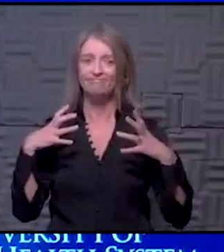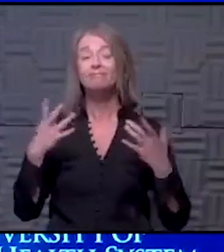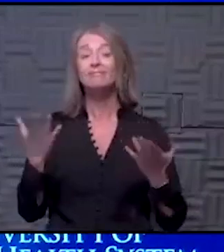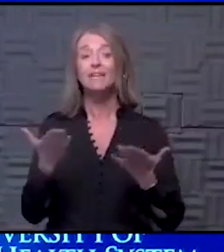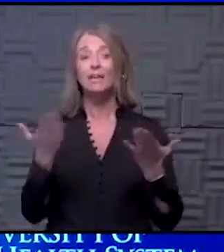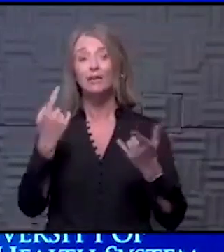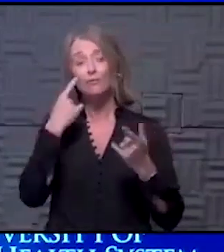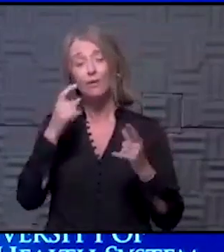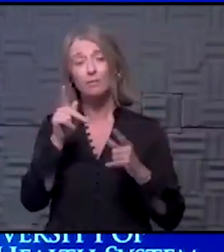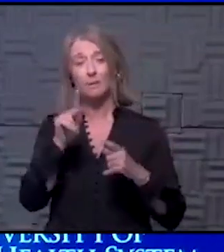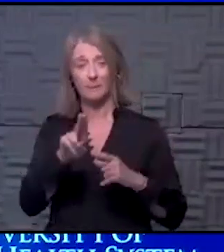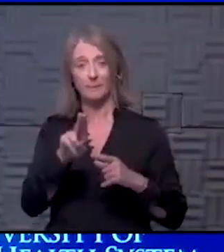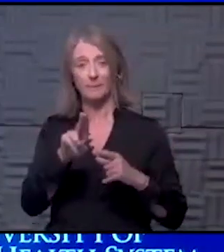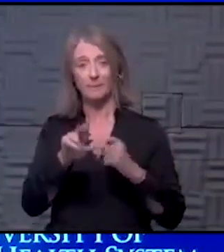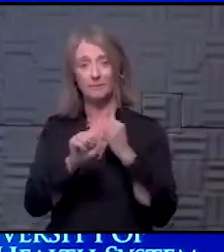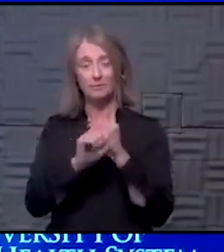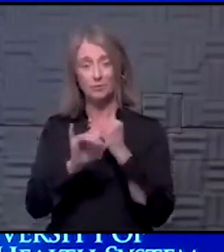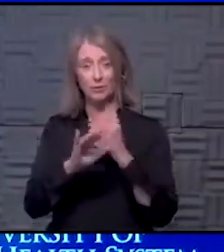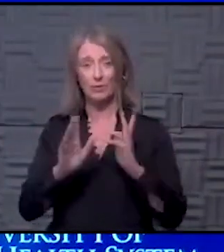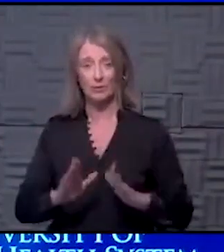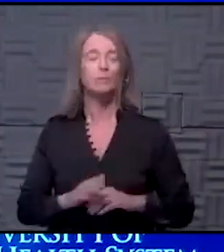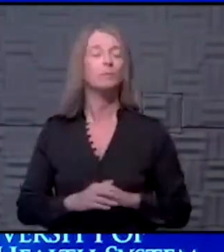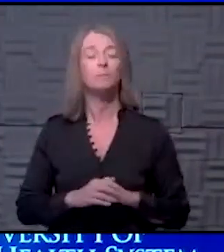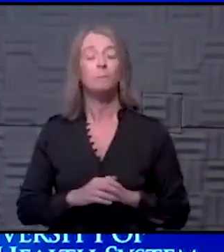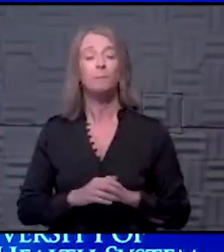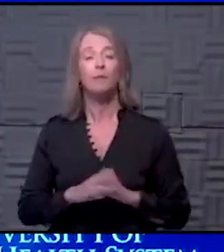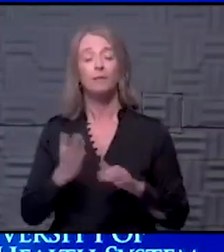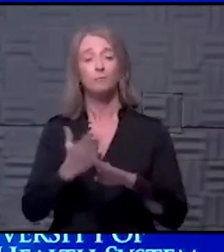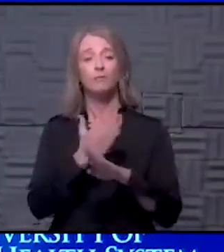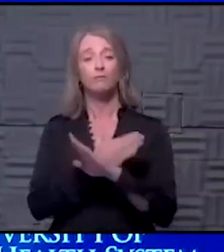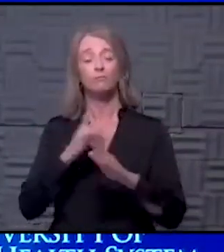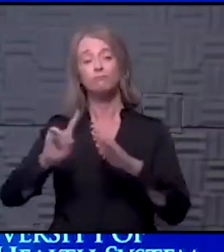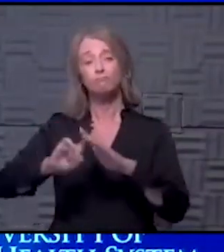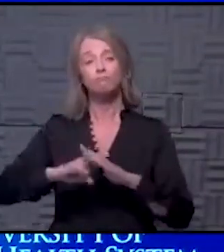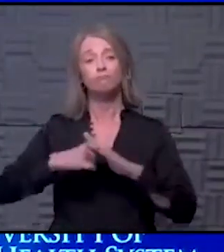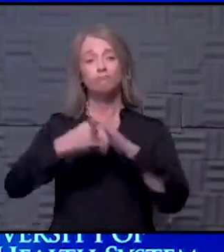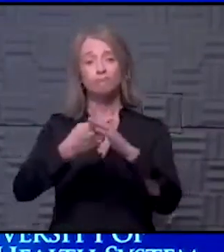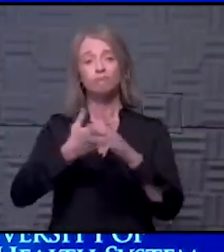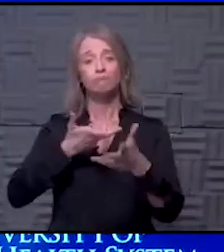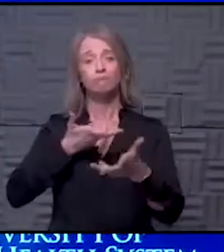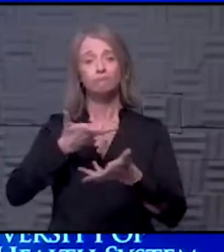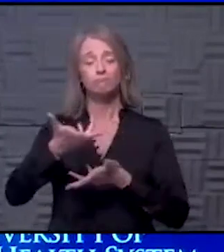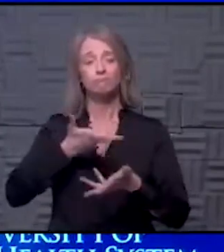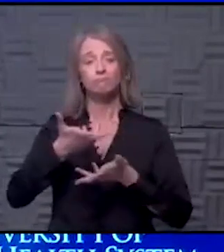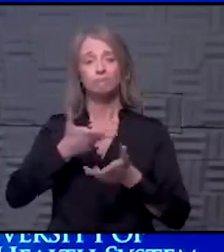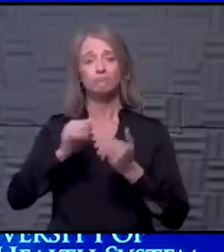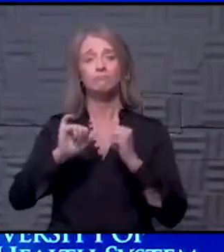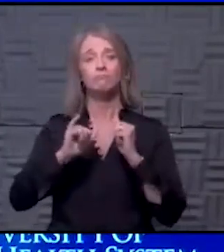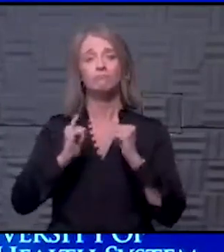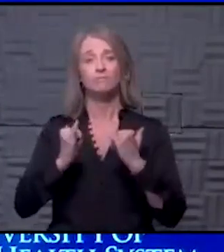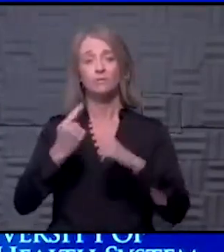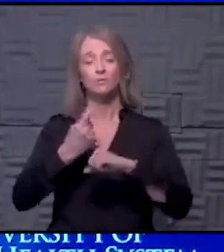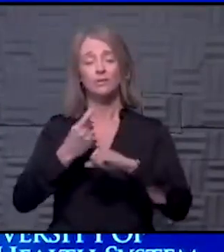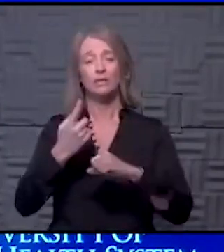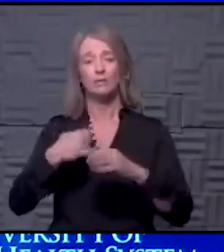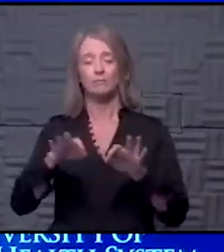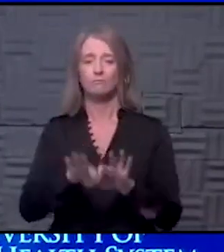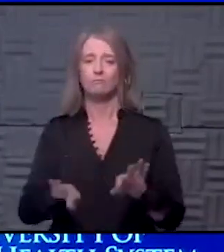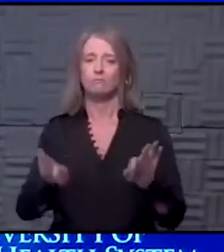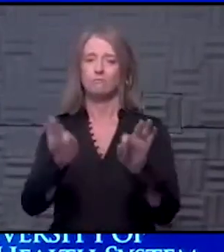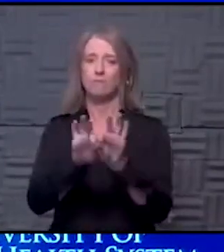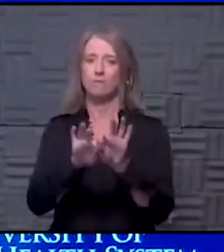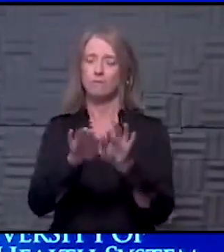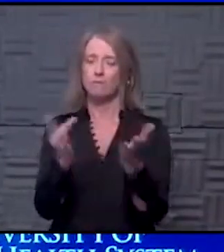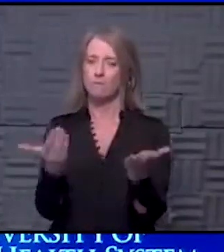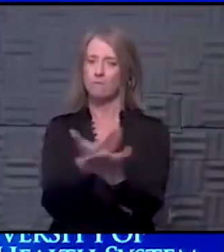Jr. Family Broadcast Studio. Before we get into the rest of our conversation and question and answer session today, we have important